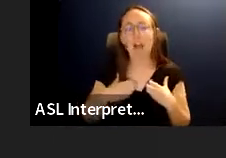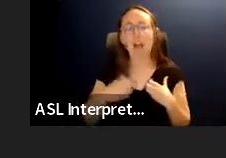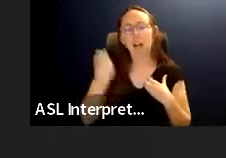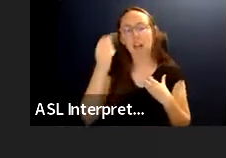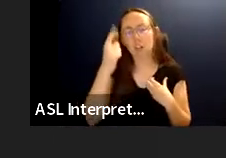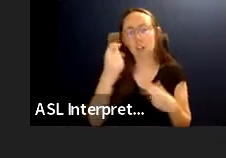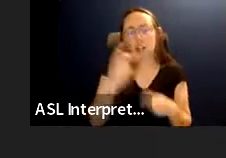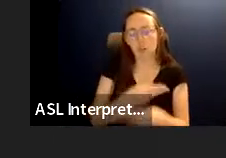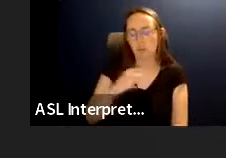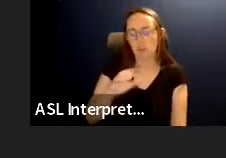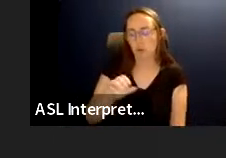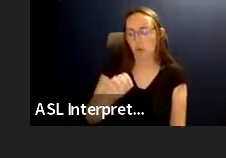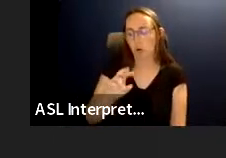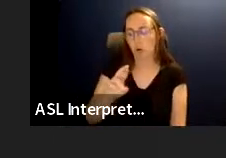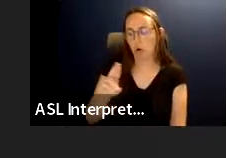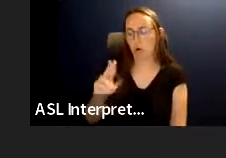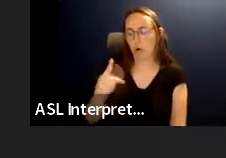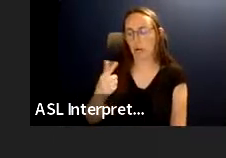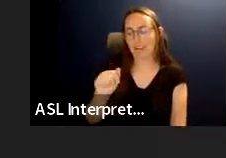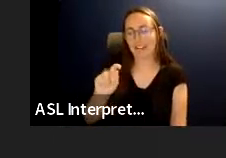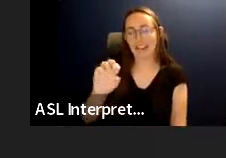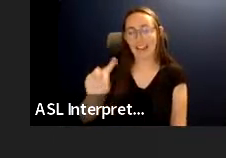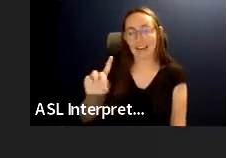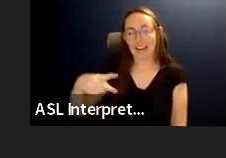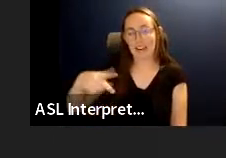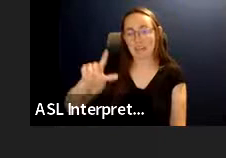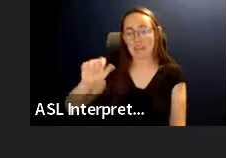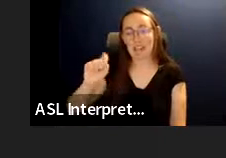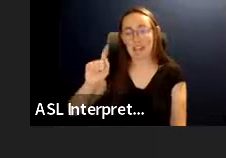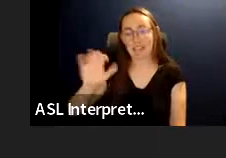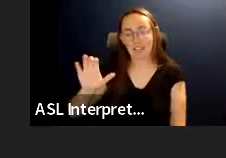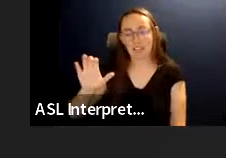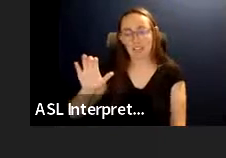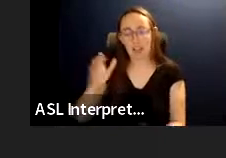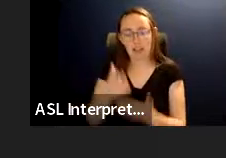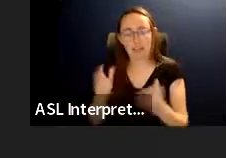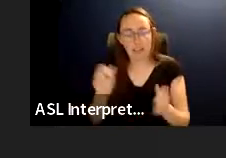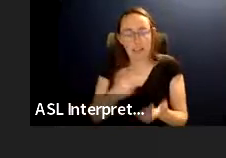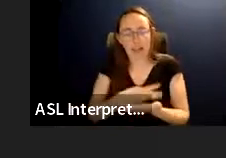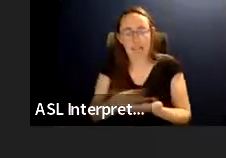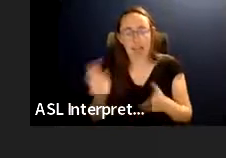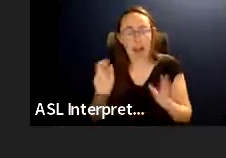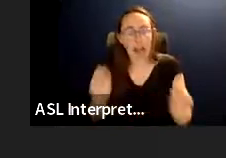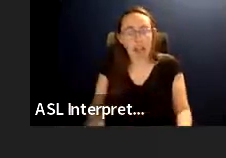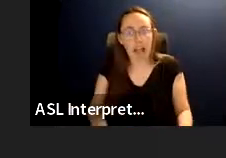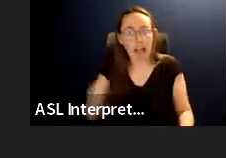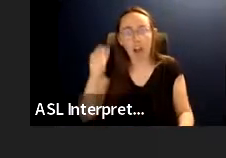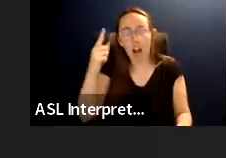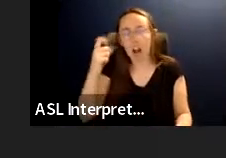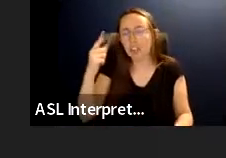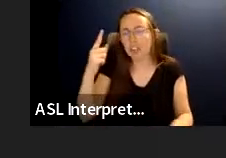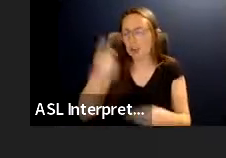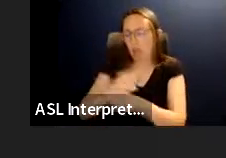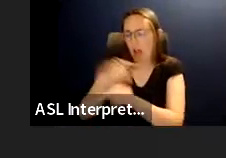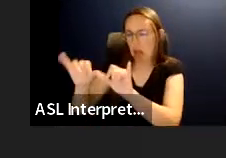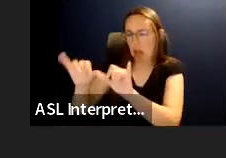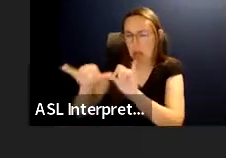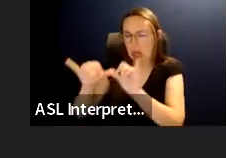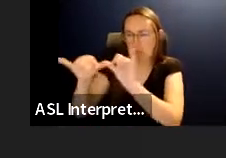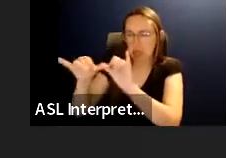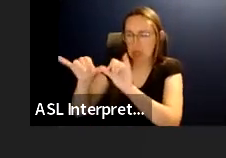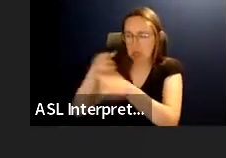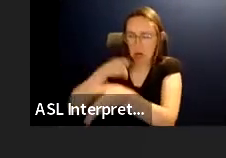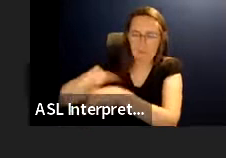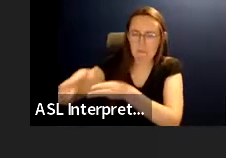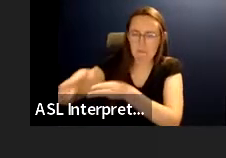chance of whatever you make failing is really high, because in the regular field of engineering, products are tested for many years before